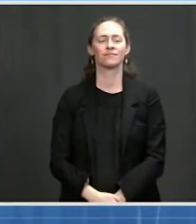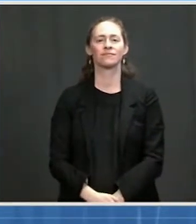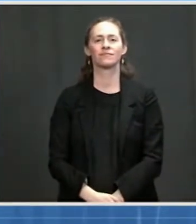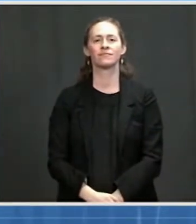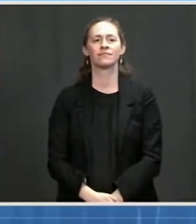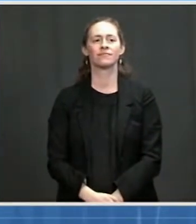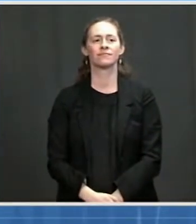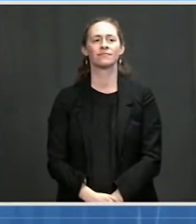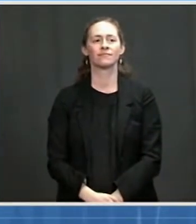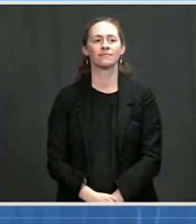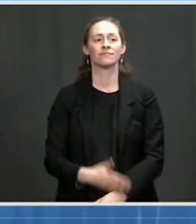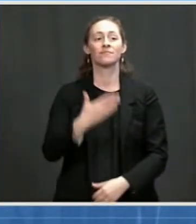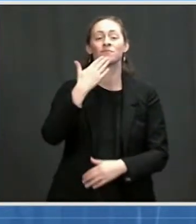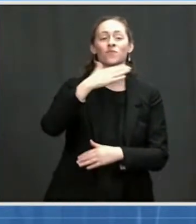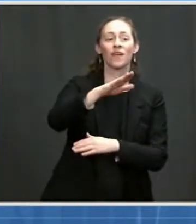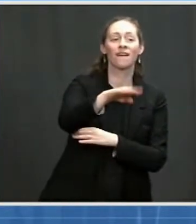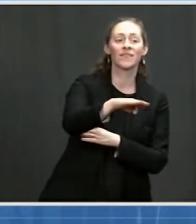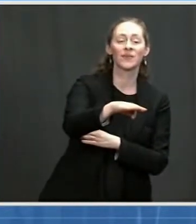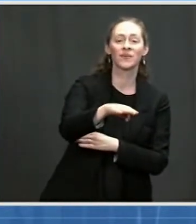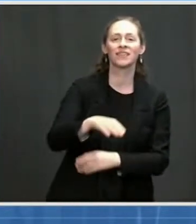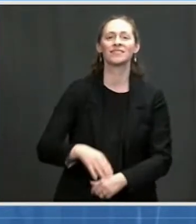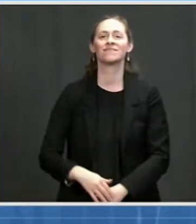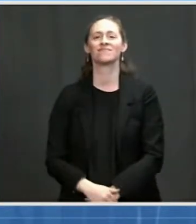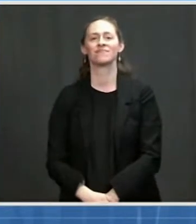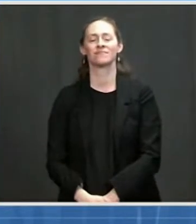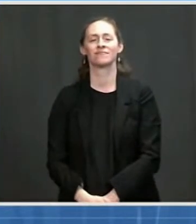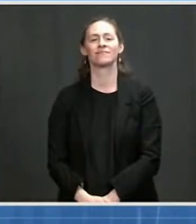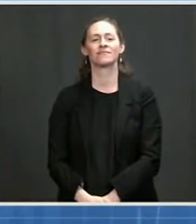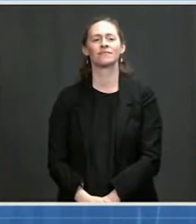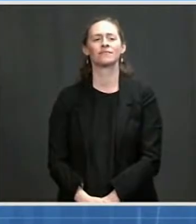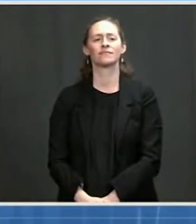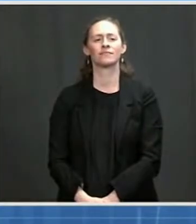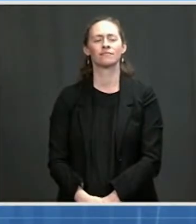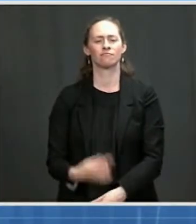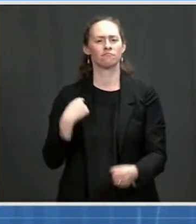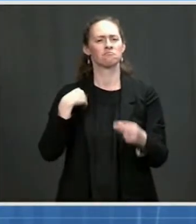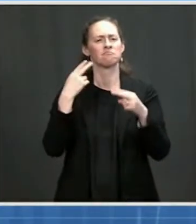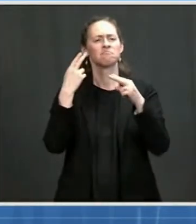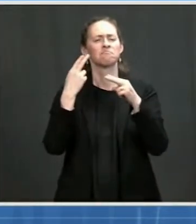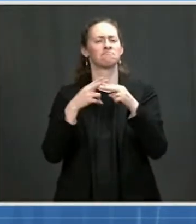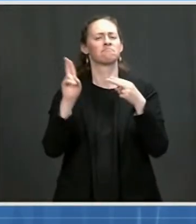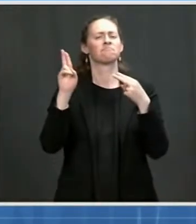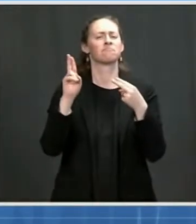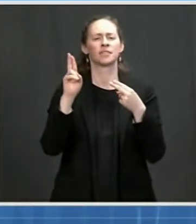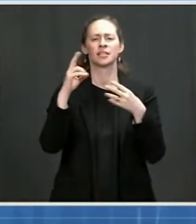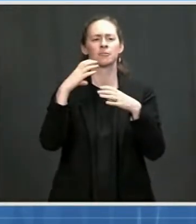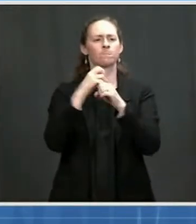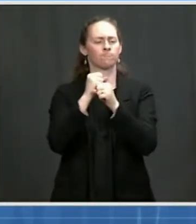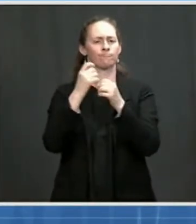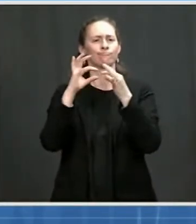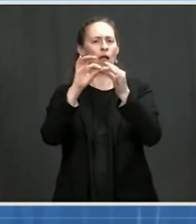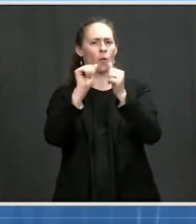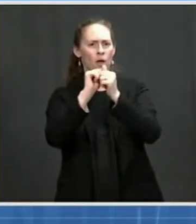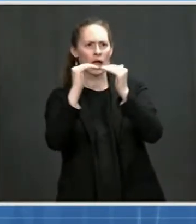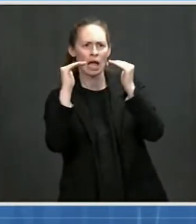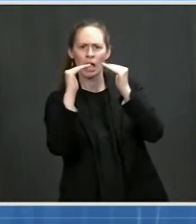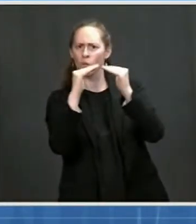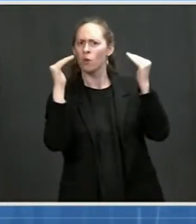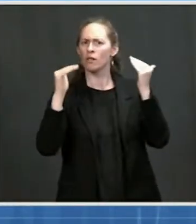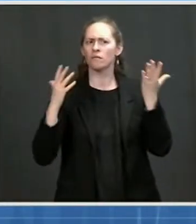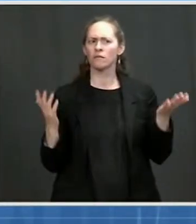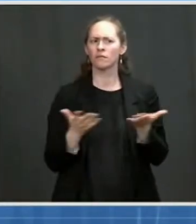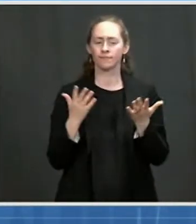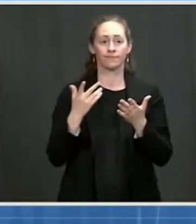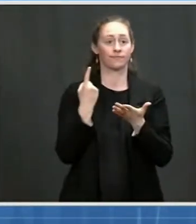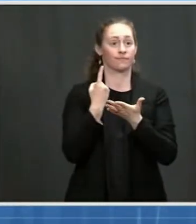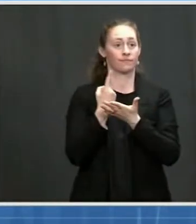afternoon, everyone. Just great to be with you to provide a brief update and where we are with equity. Last week when I joined, I shared the